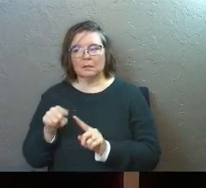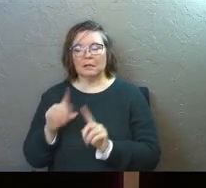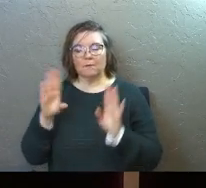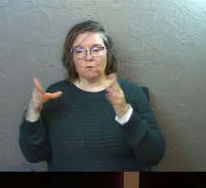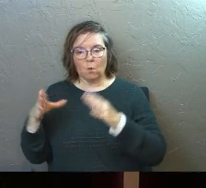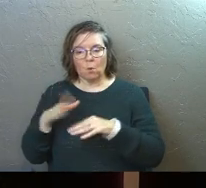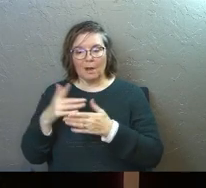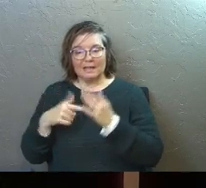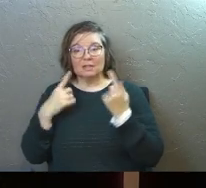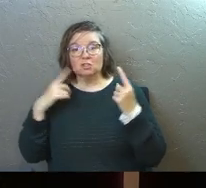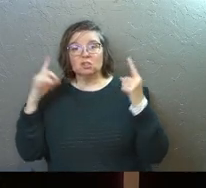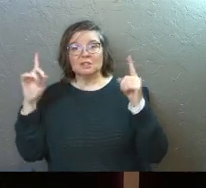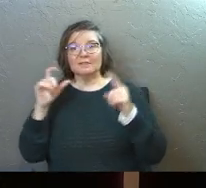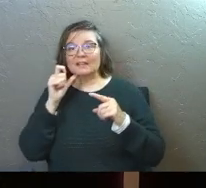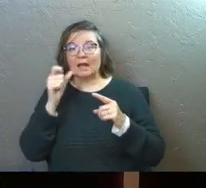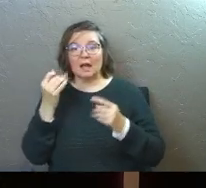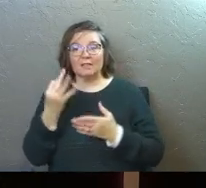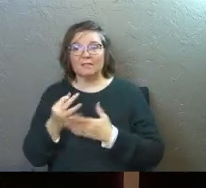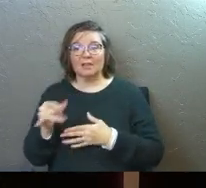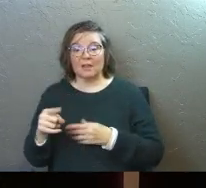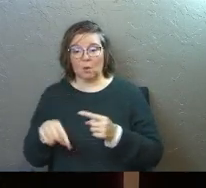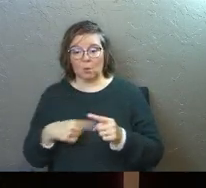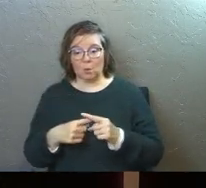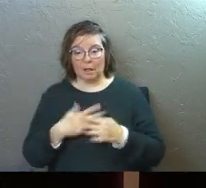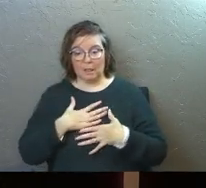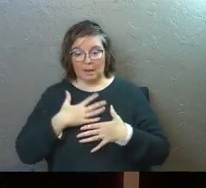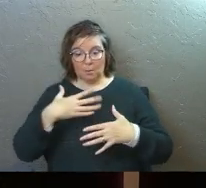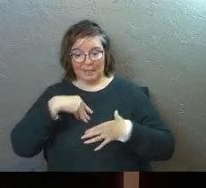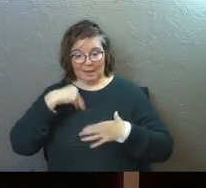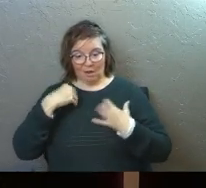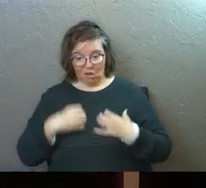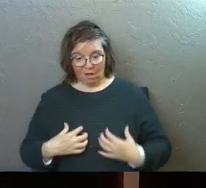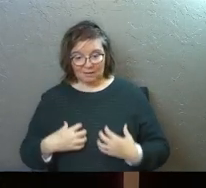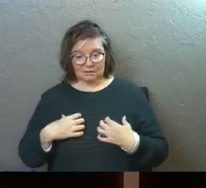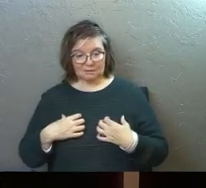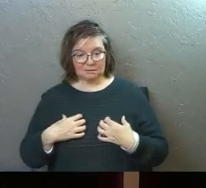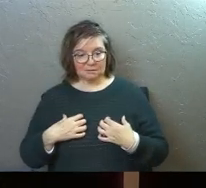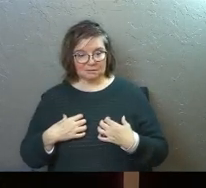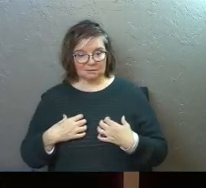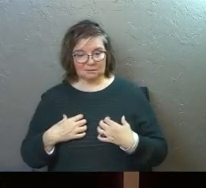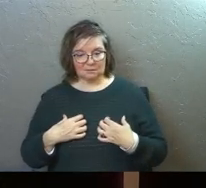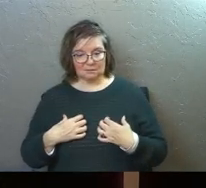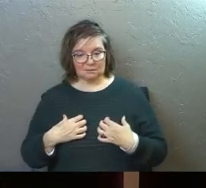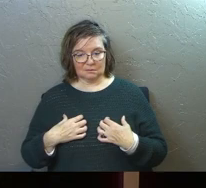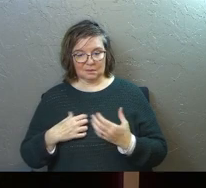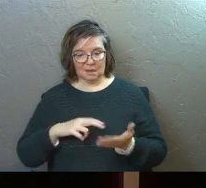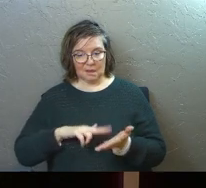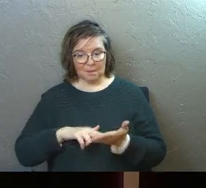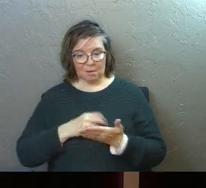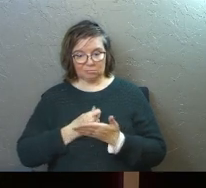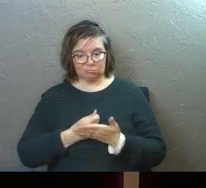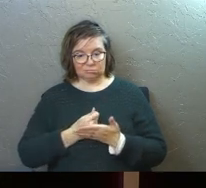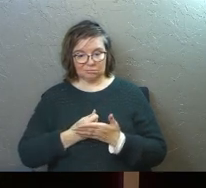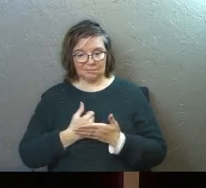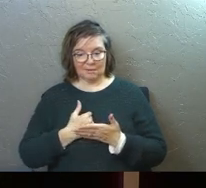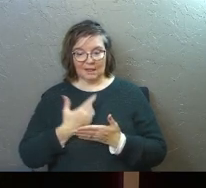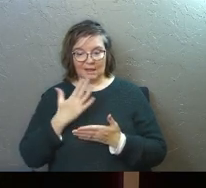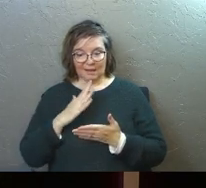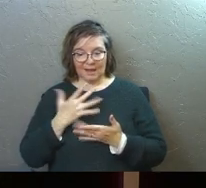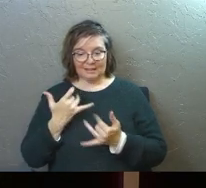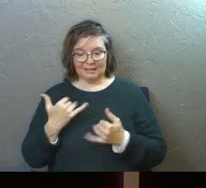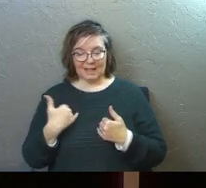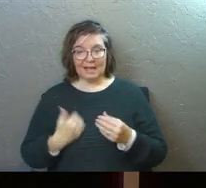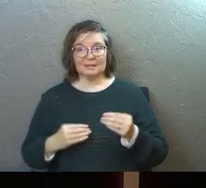His focus is on what he has achieved and not the fact that when there is breath in our lungs and a pulse in our heart, that God might have more for